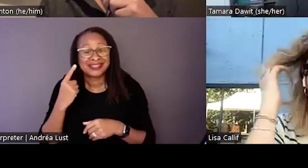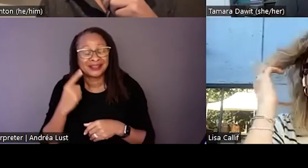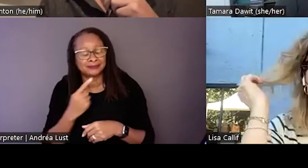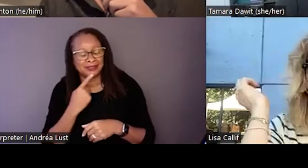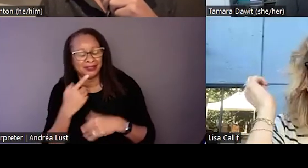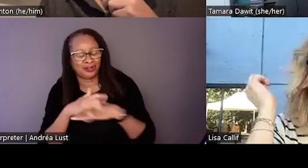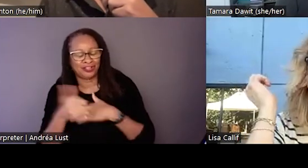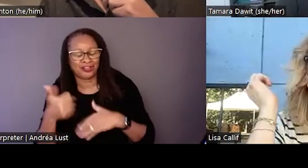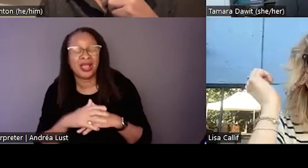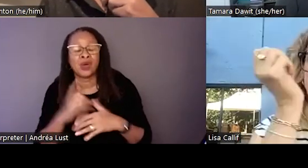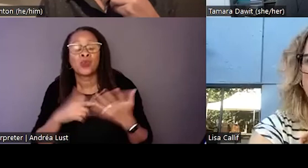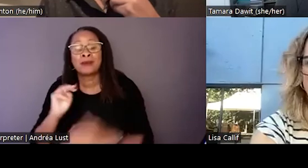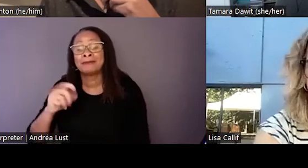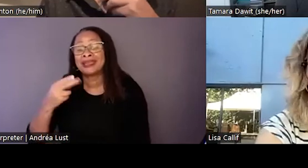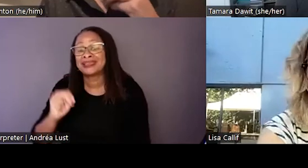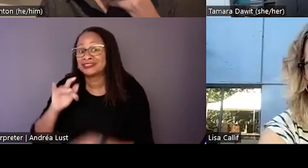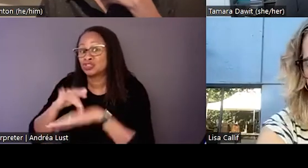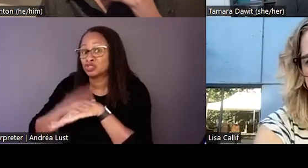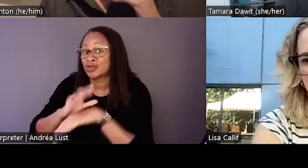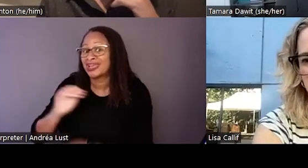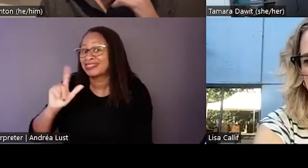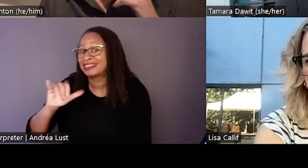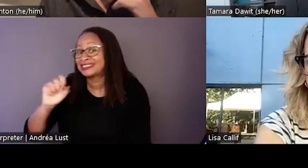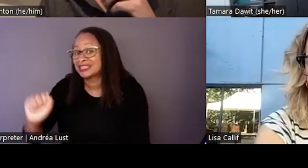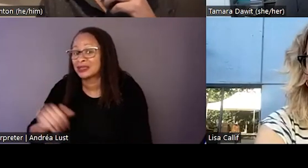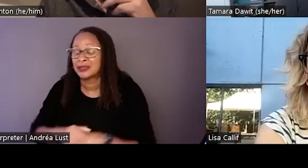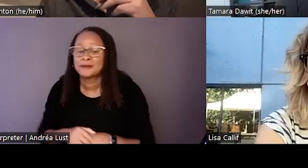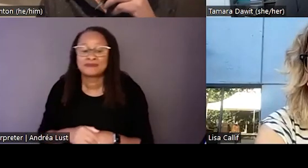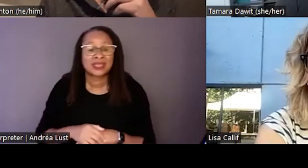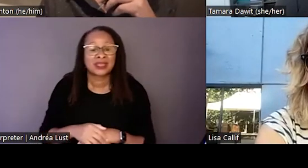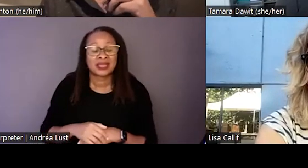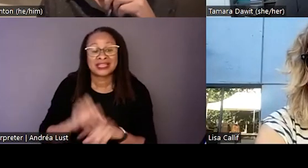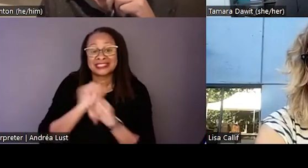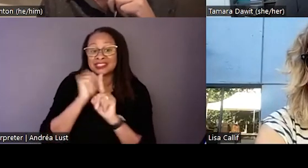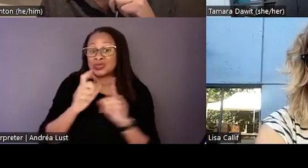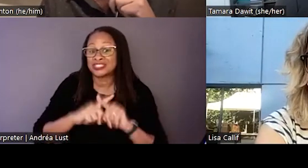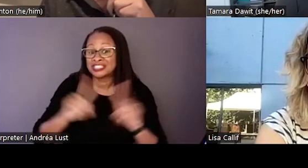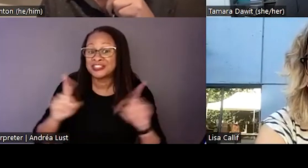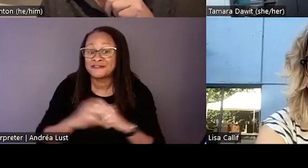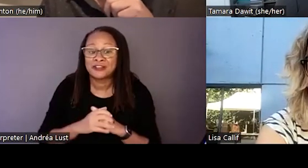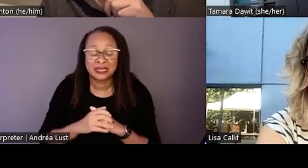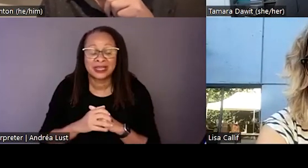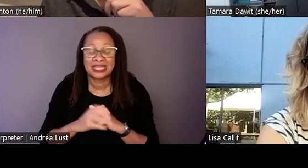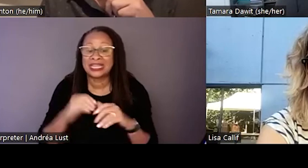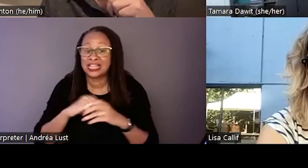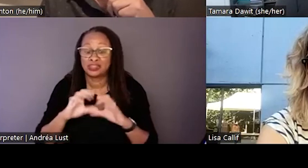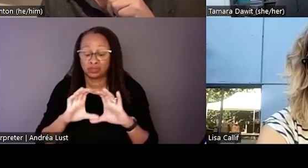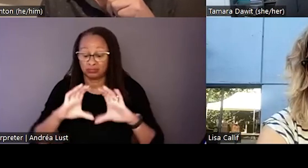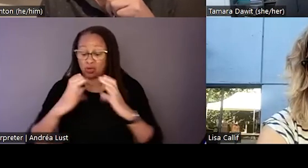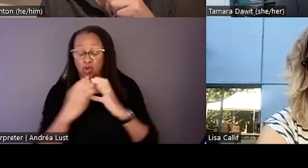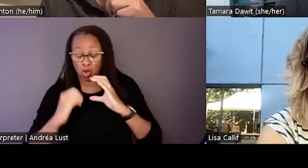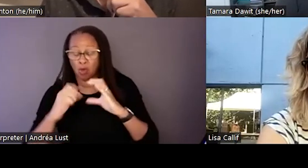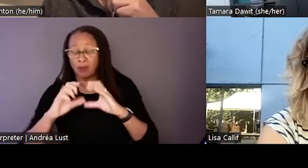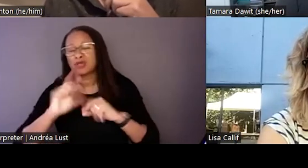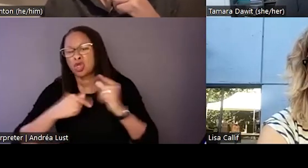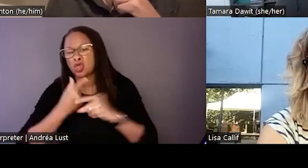bit, and also Lisa. It's just the situation is totally different for creators in the Global South. If there is no one who's willing to fund your